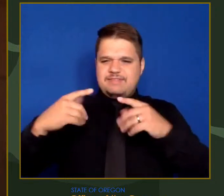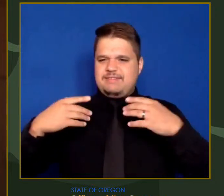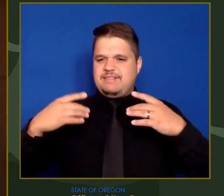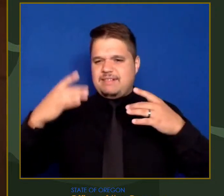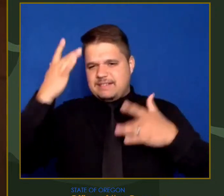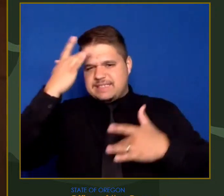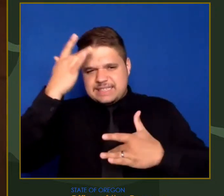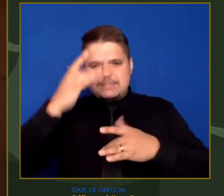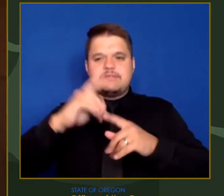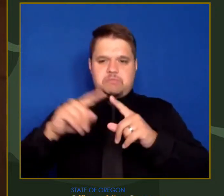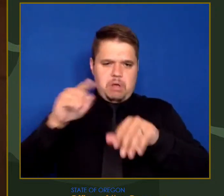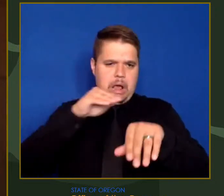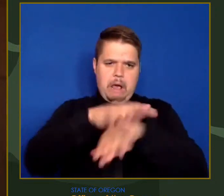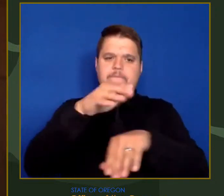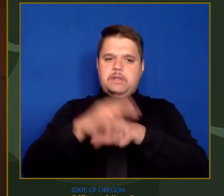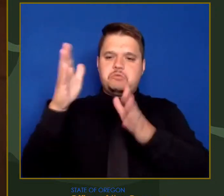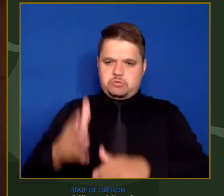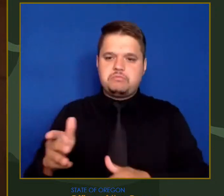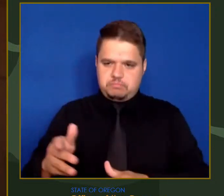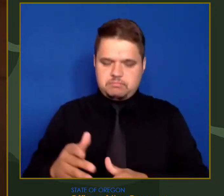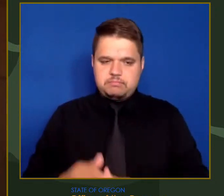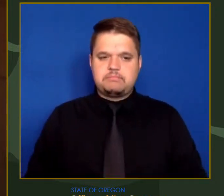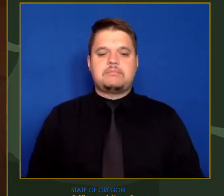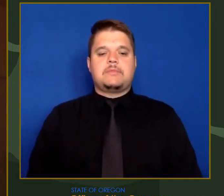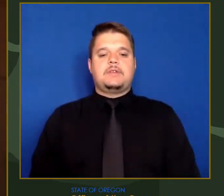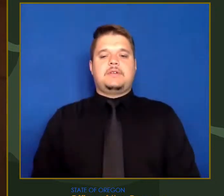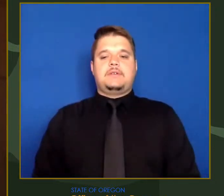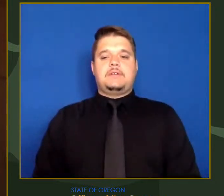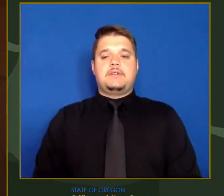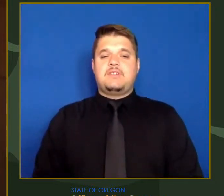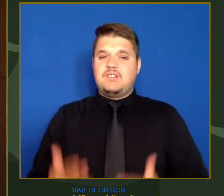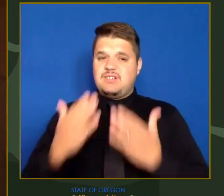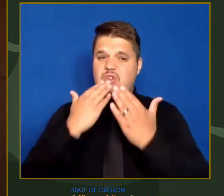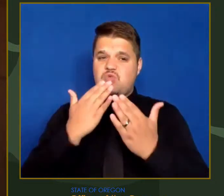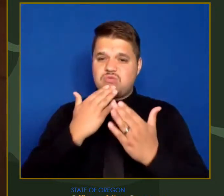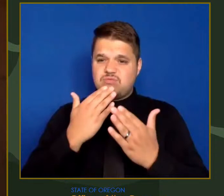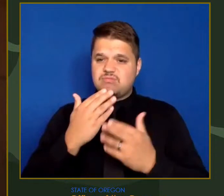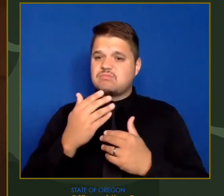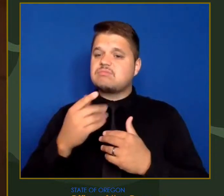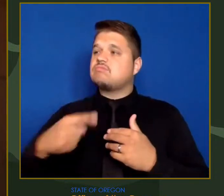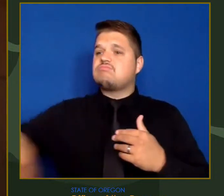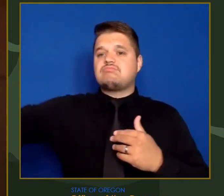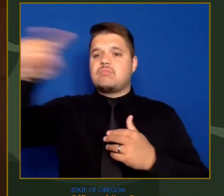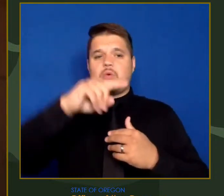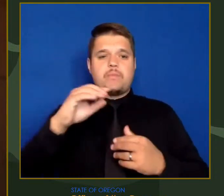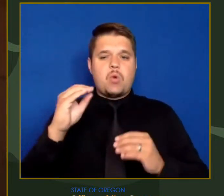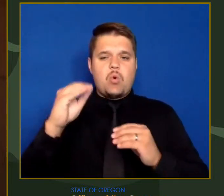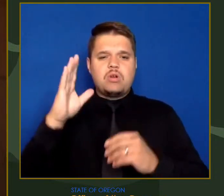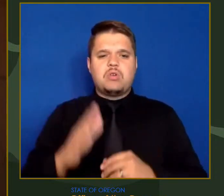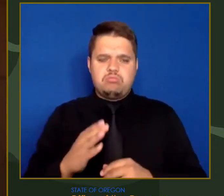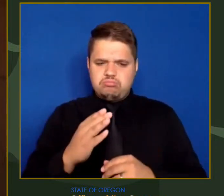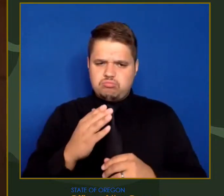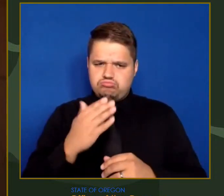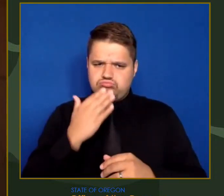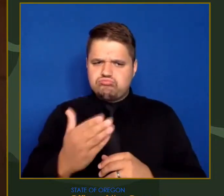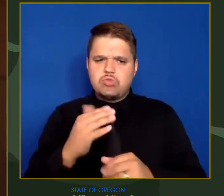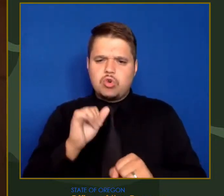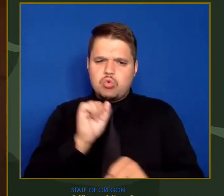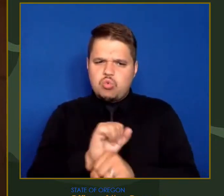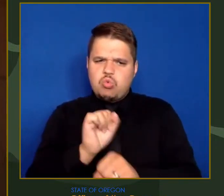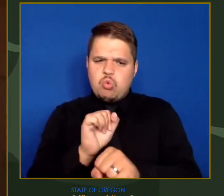a message of gratitude to the many Oregonians who've stepped up to get vaccinated. We are now